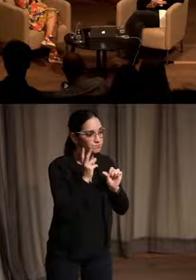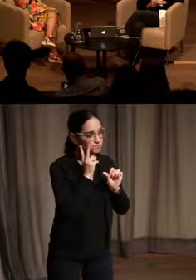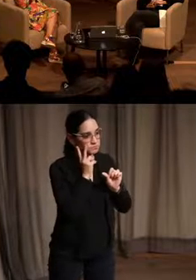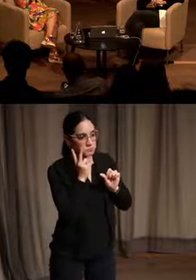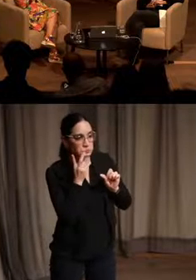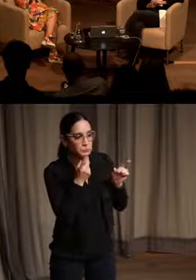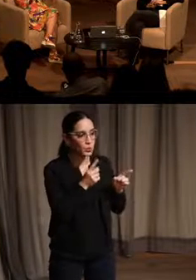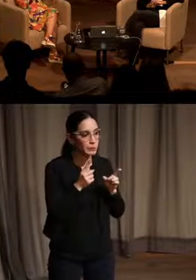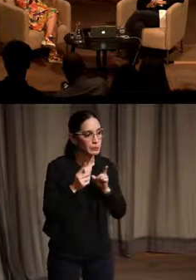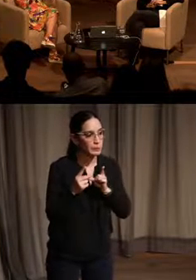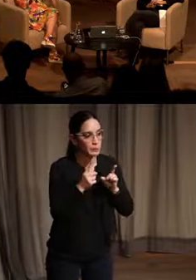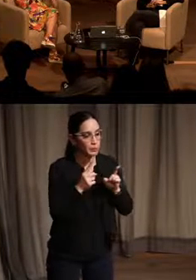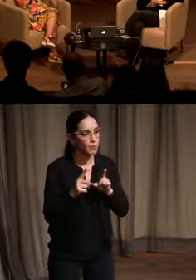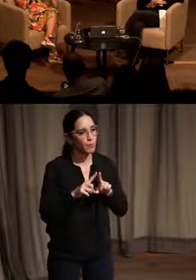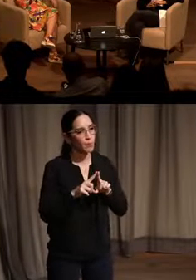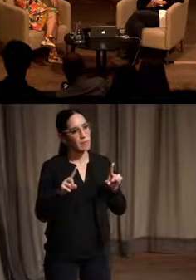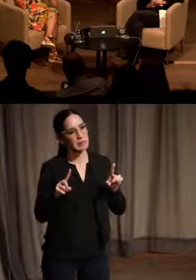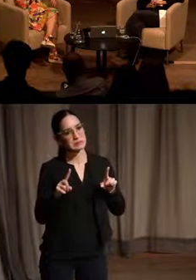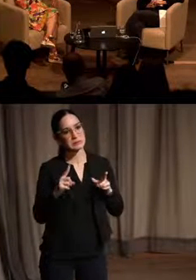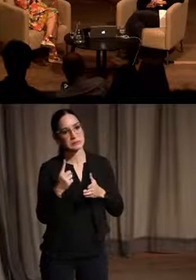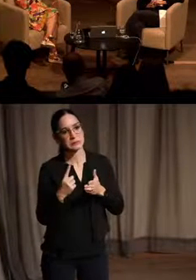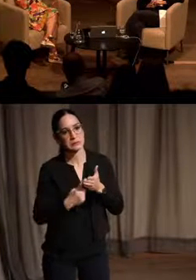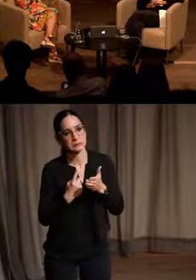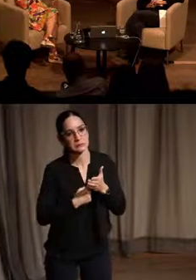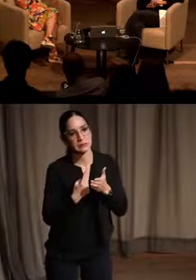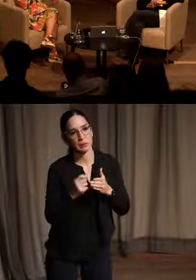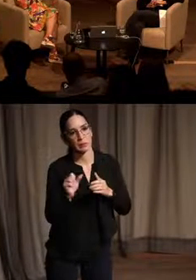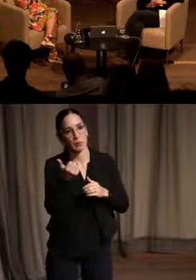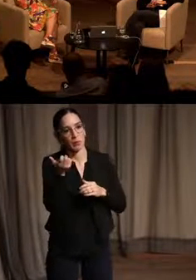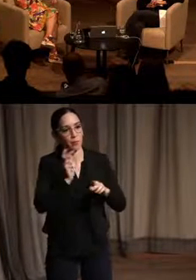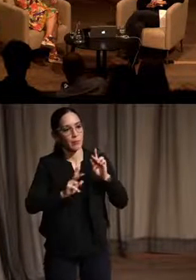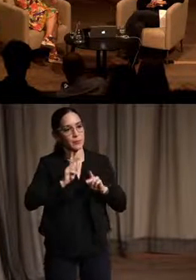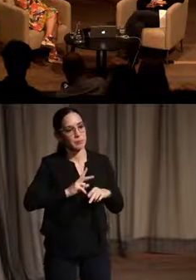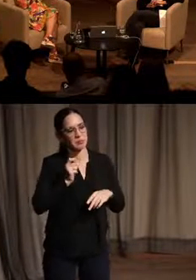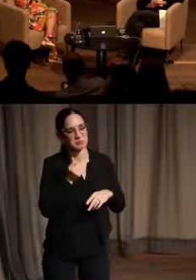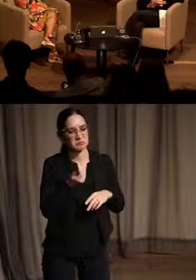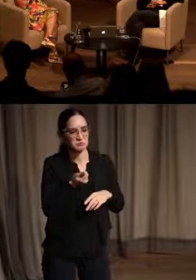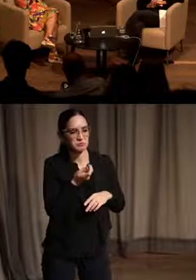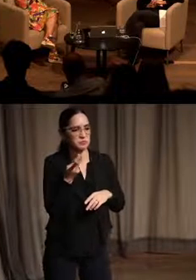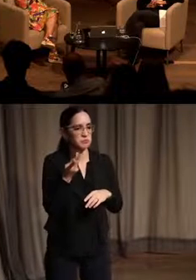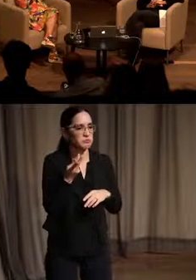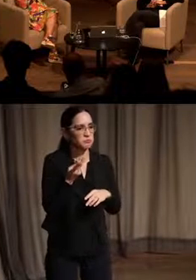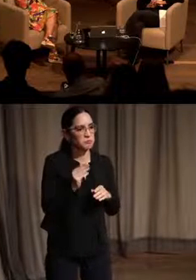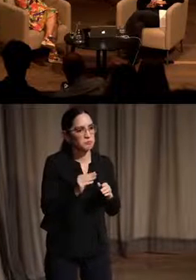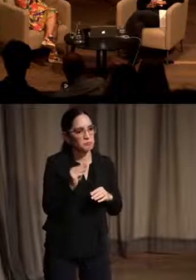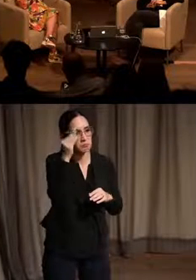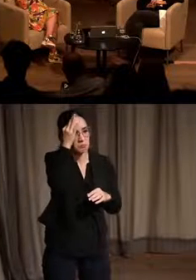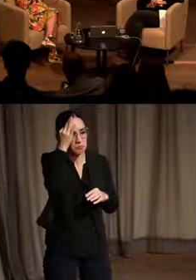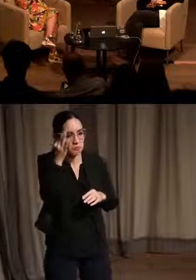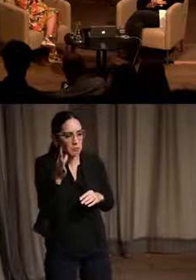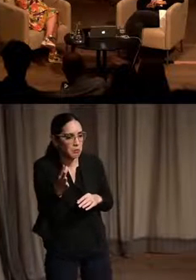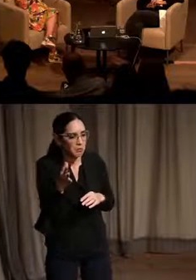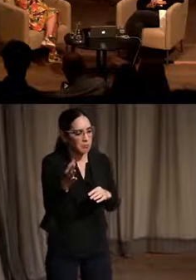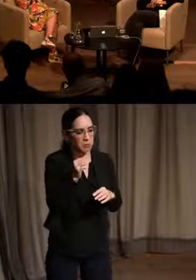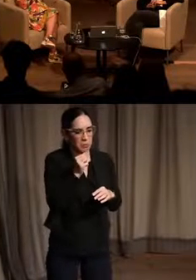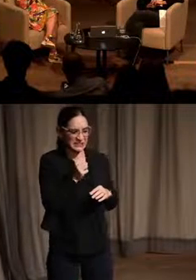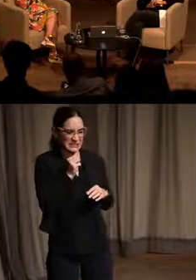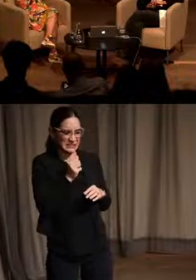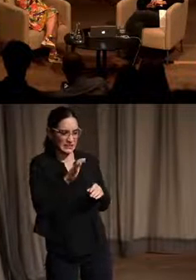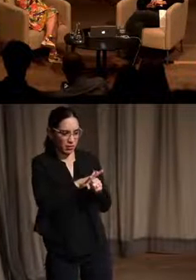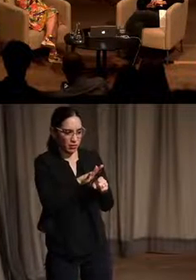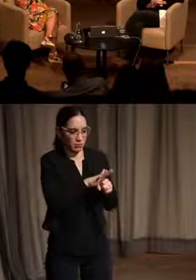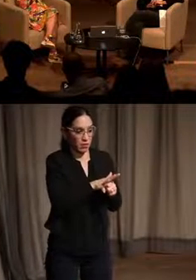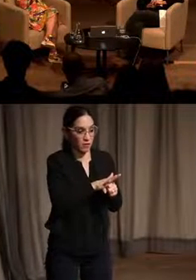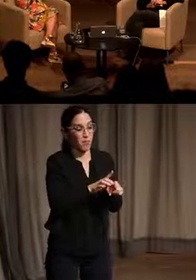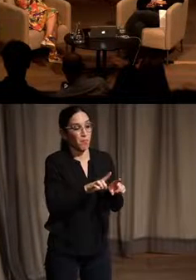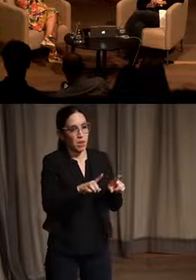of that kind of news. And so I think it's important for us to keep that in mind as well, that as the weeks go by, as the months go by, and we start to see